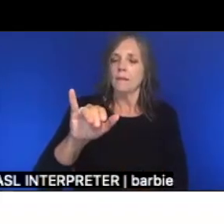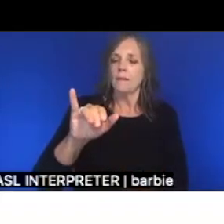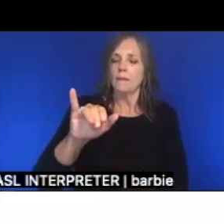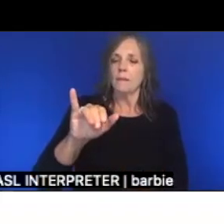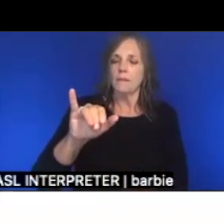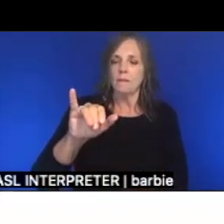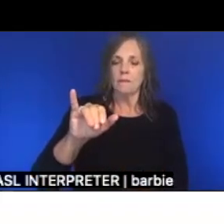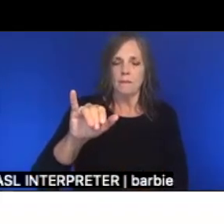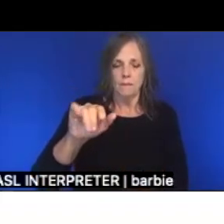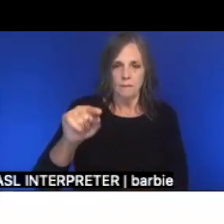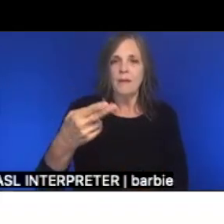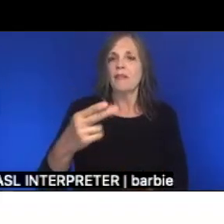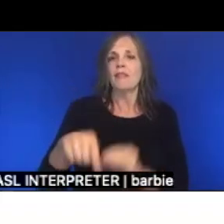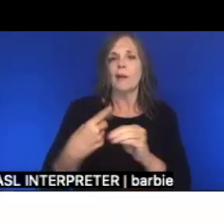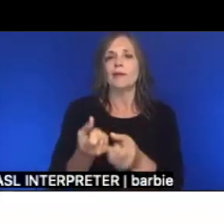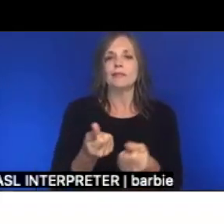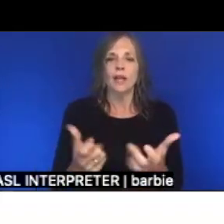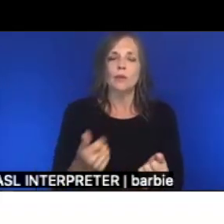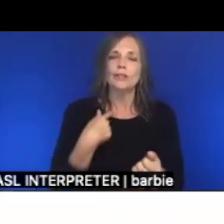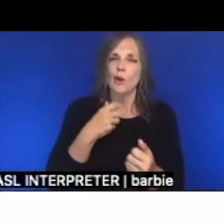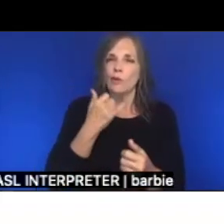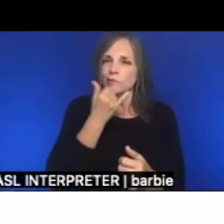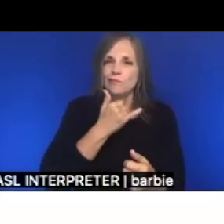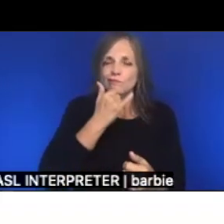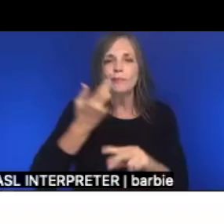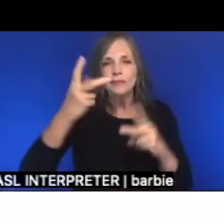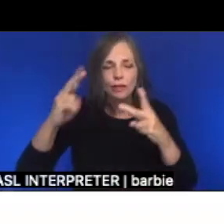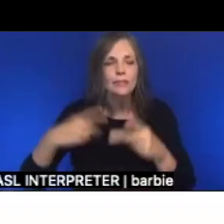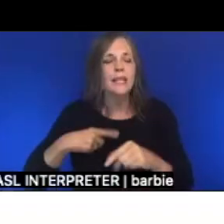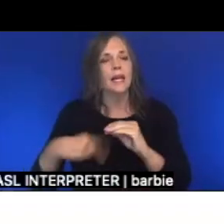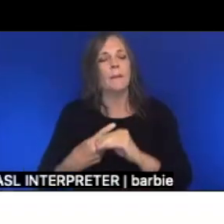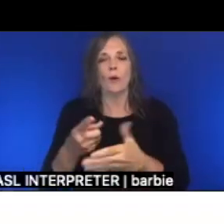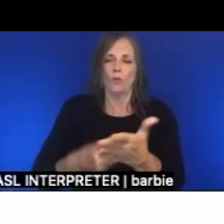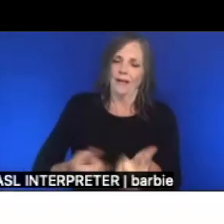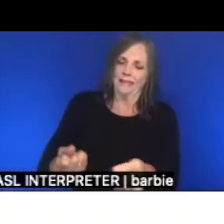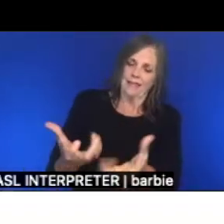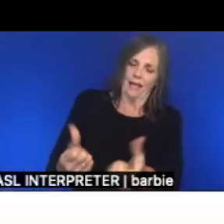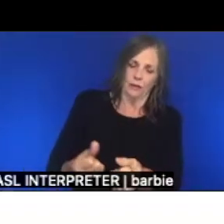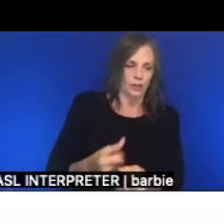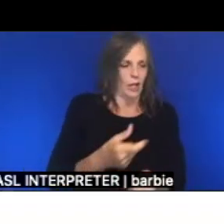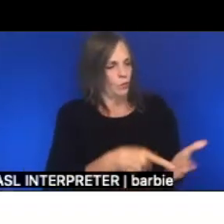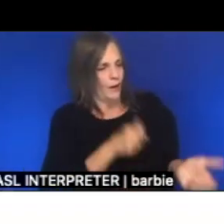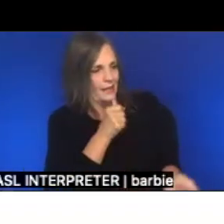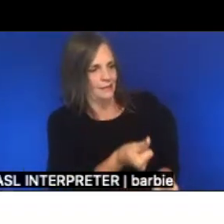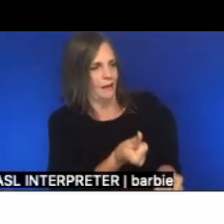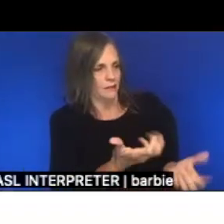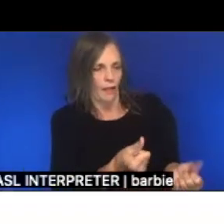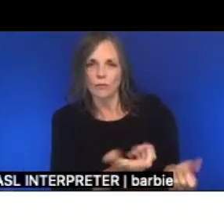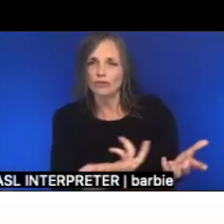misunderstanding about what it is and what it's not. So the most important thing is that sign language as such is